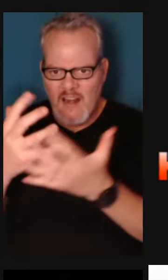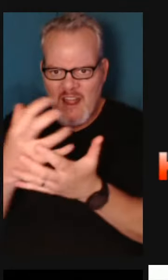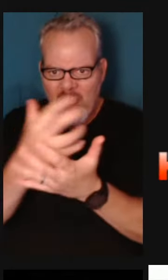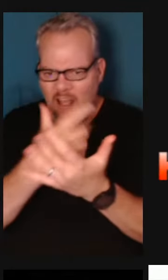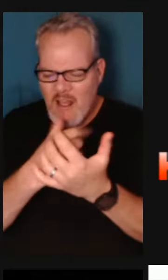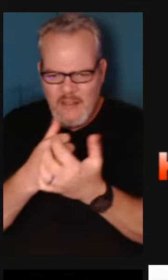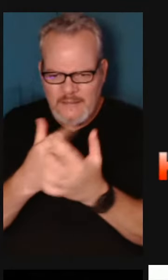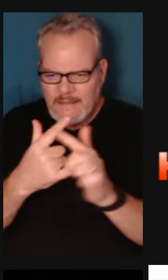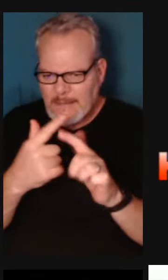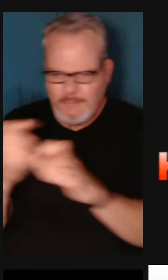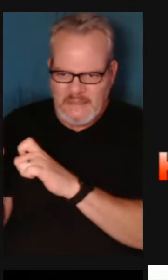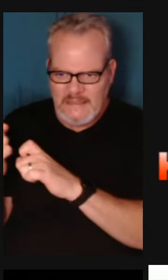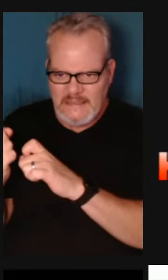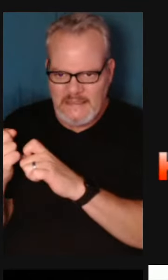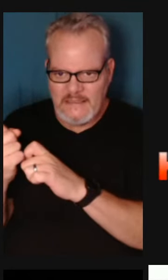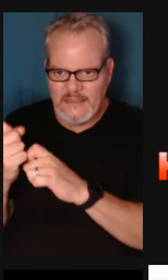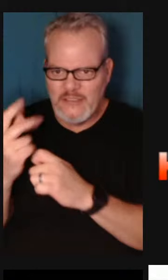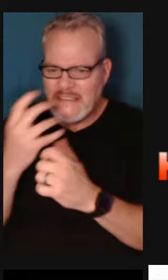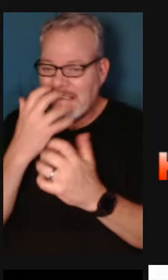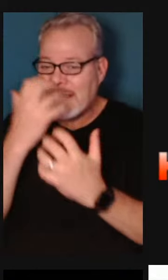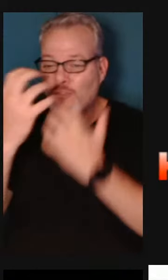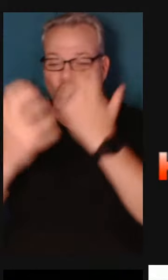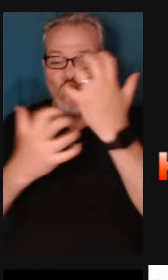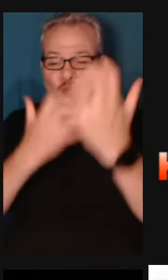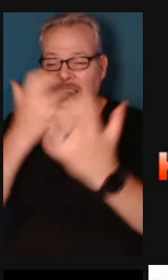The screams of horses were just a whisper.